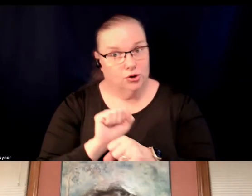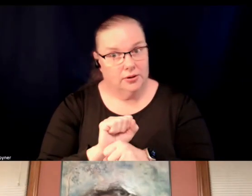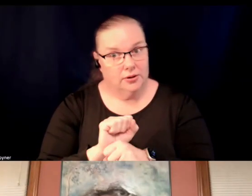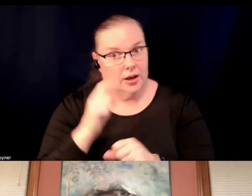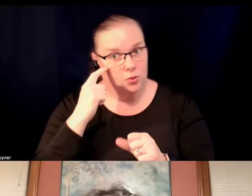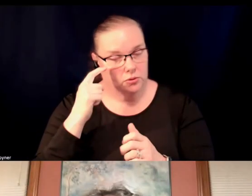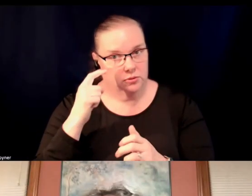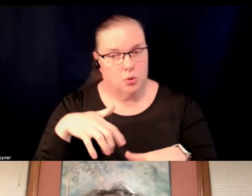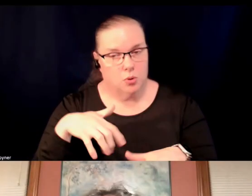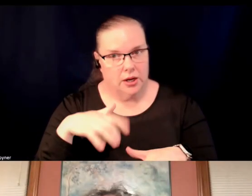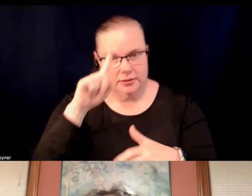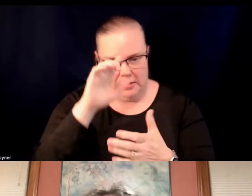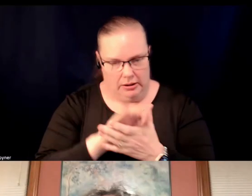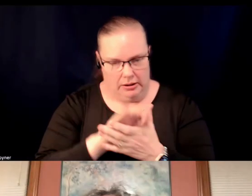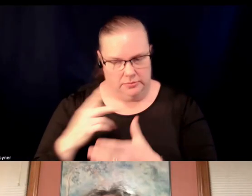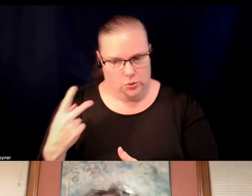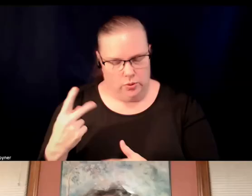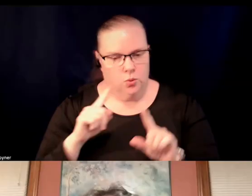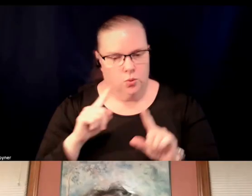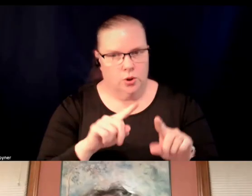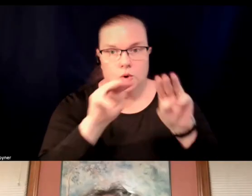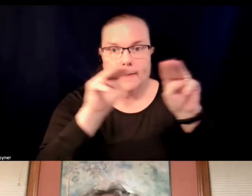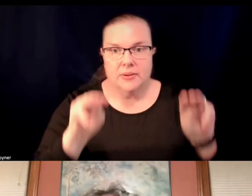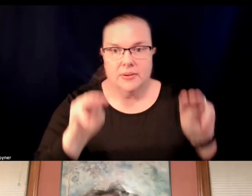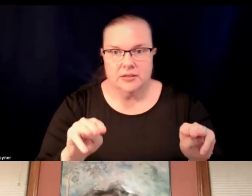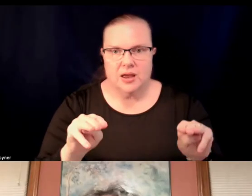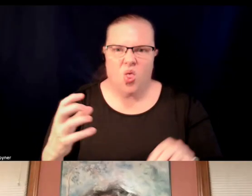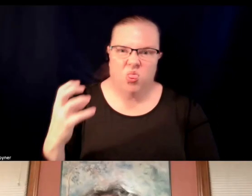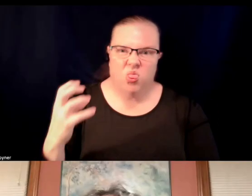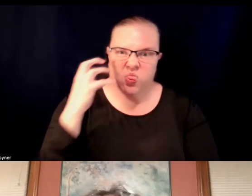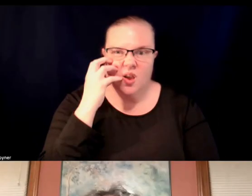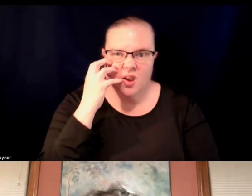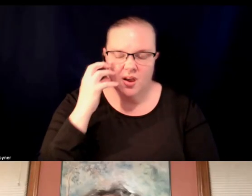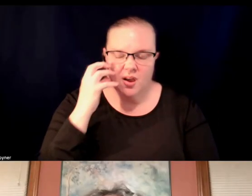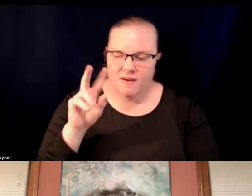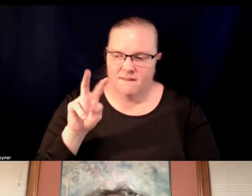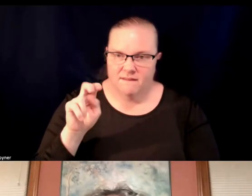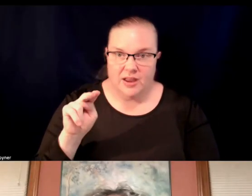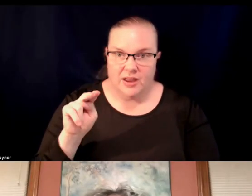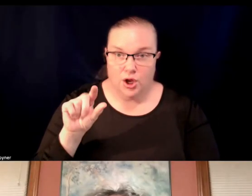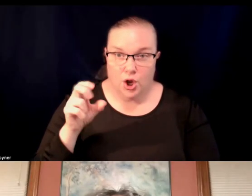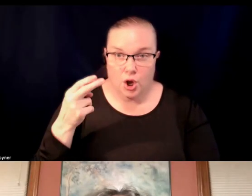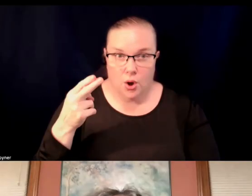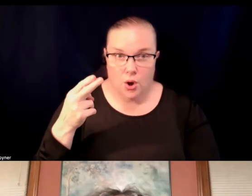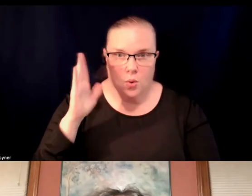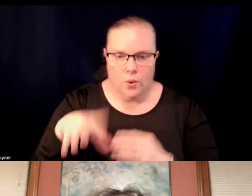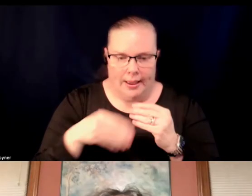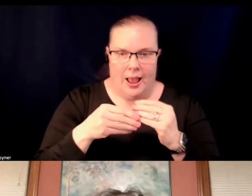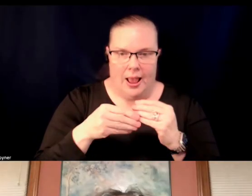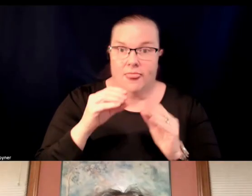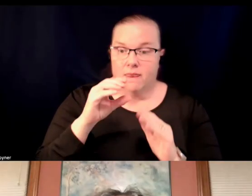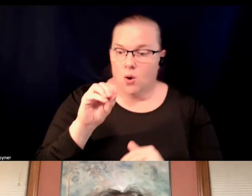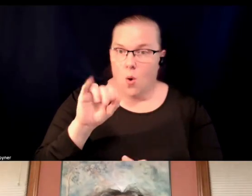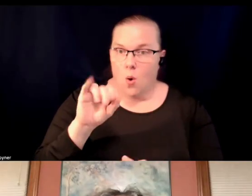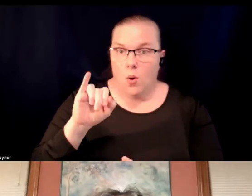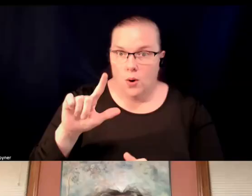to a museum where they showed you how thickly Van Gogh would put on those oil paints. Never occurred to me he